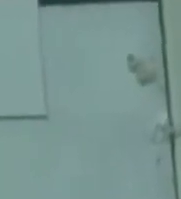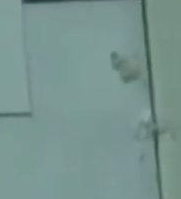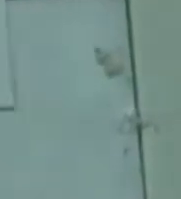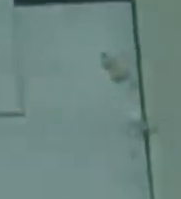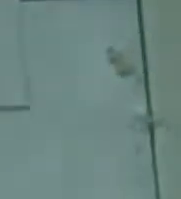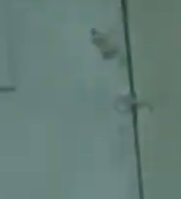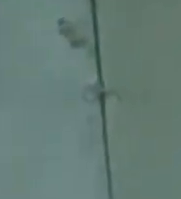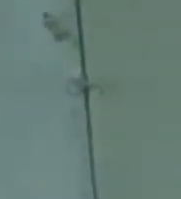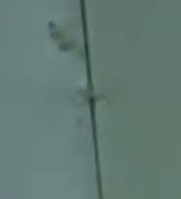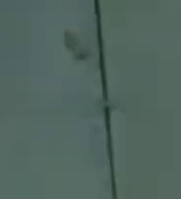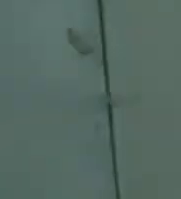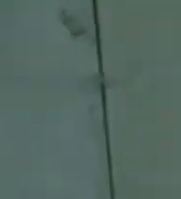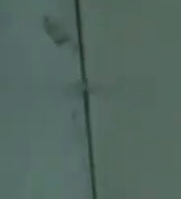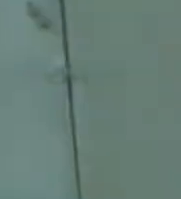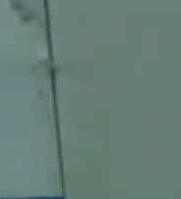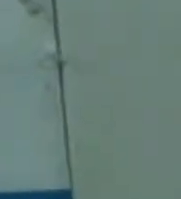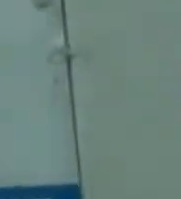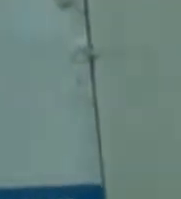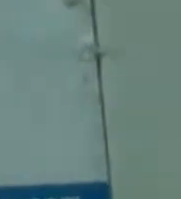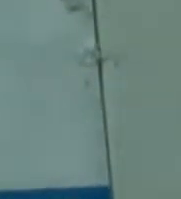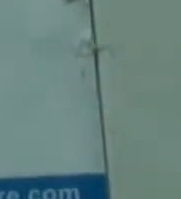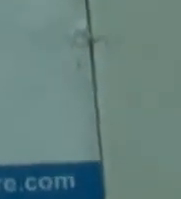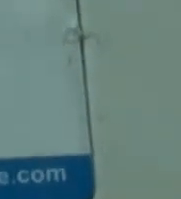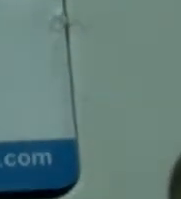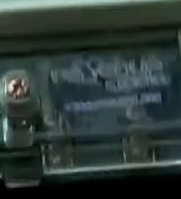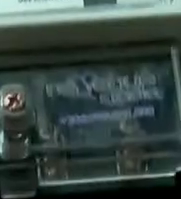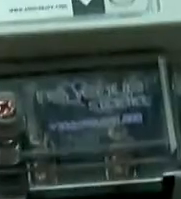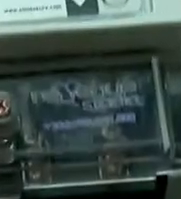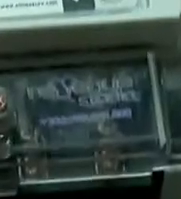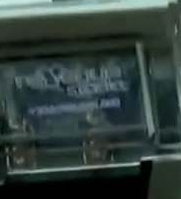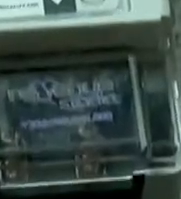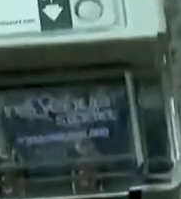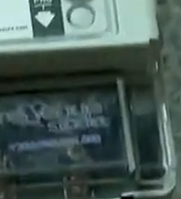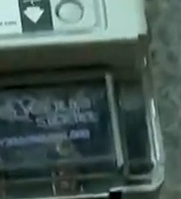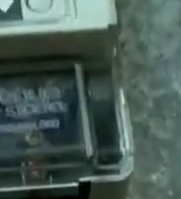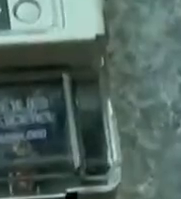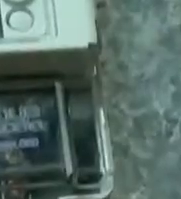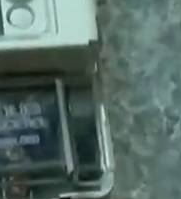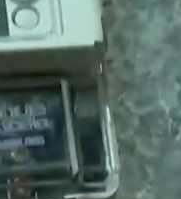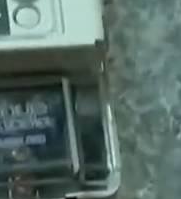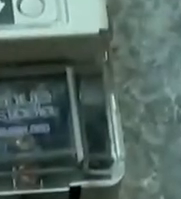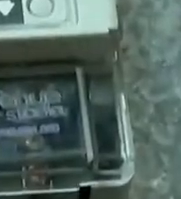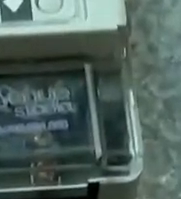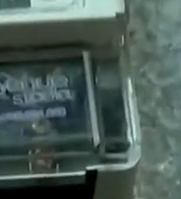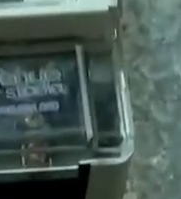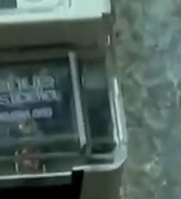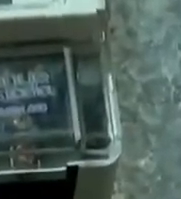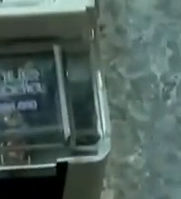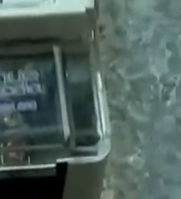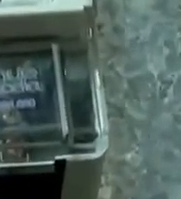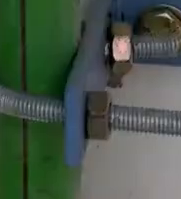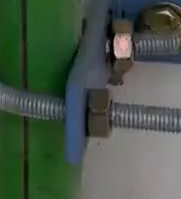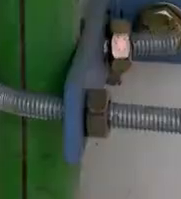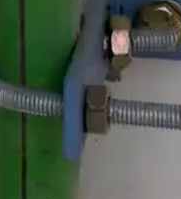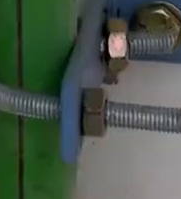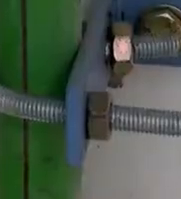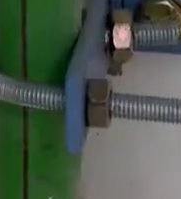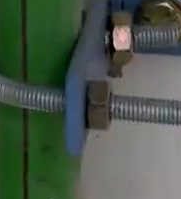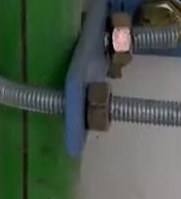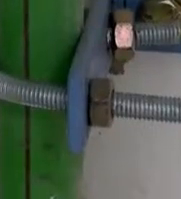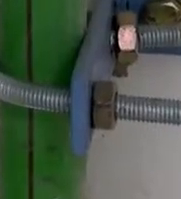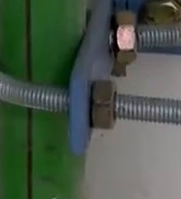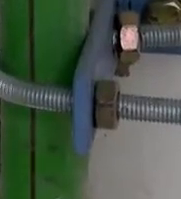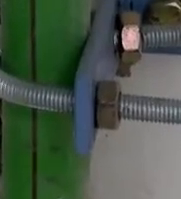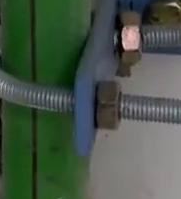uninterrupted and wireless, meaning that users are able to connect to their meters wherever they are. However, this technology still